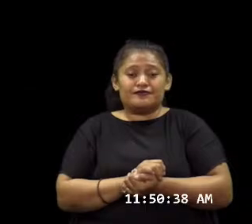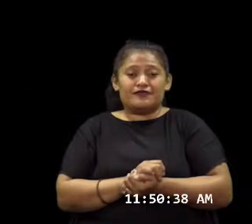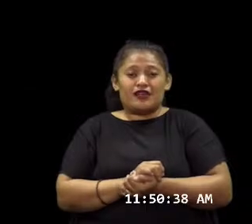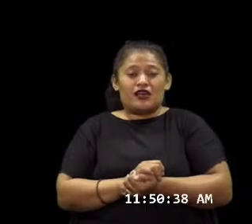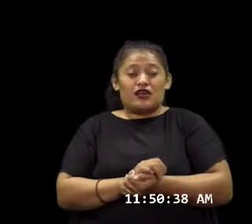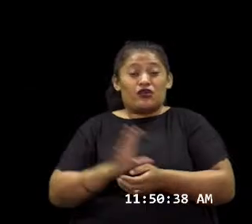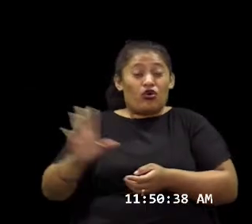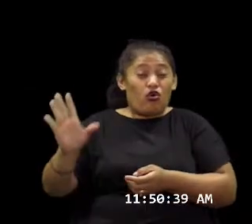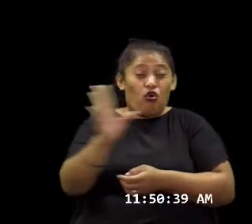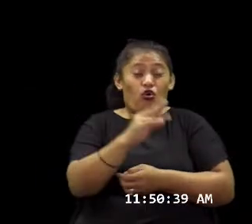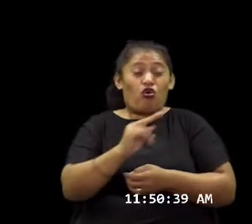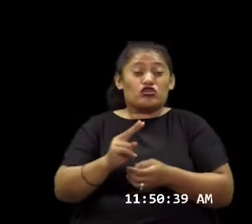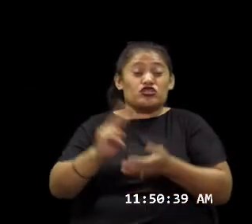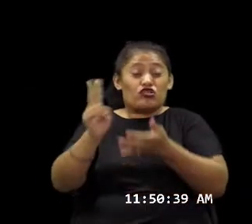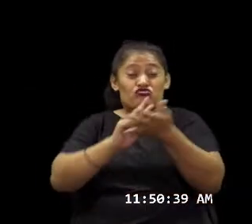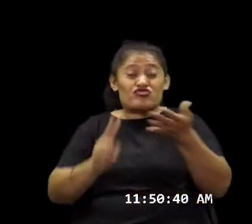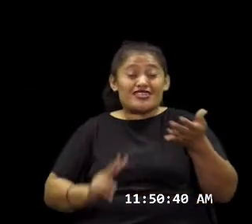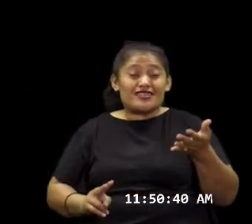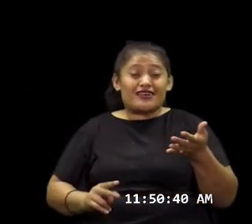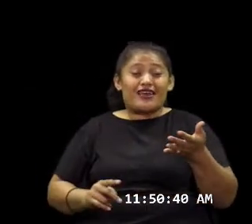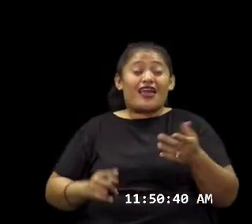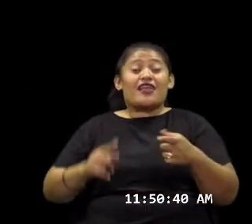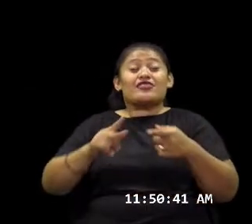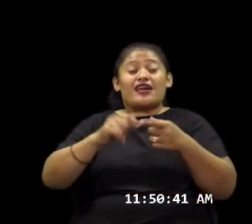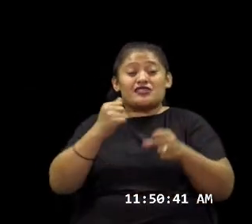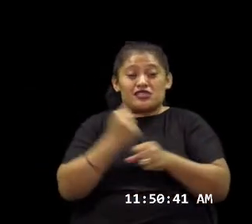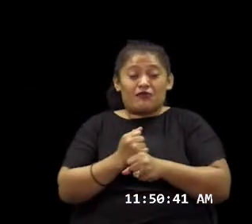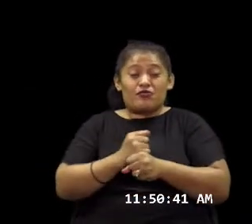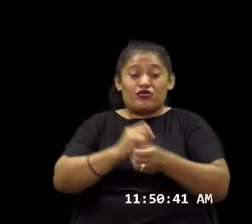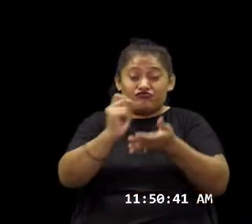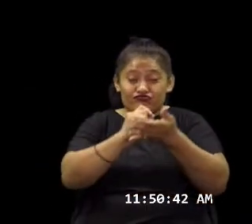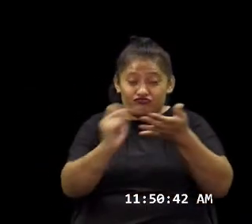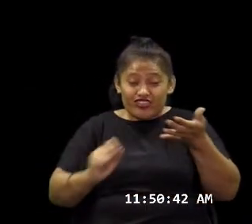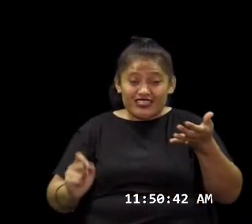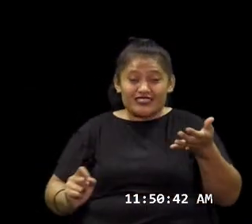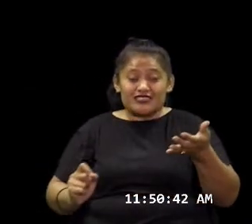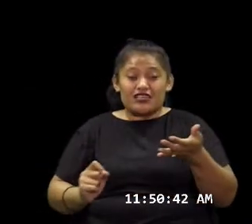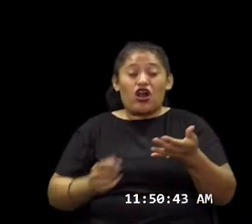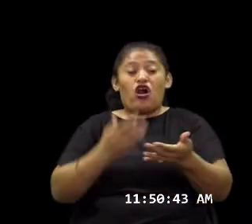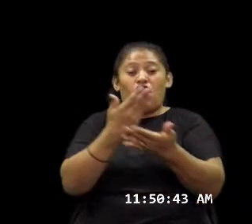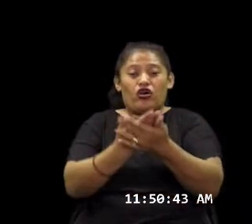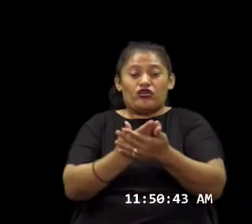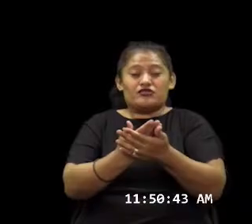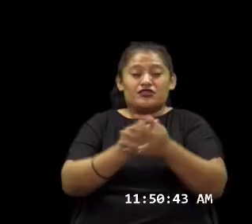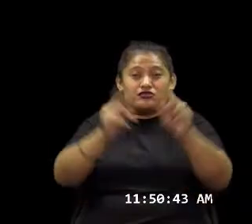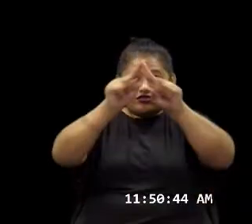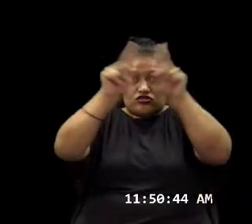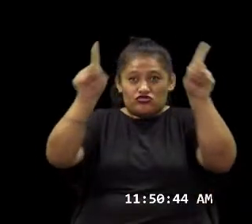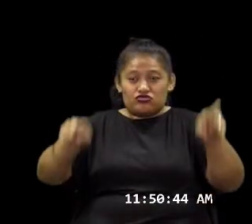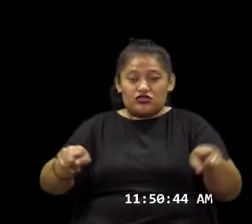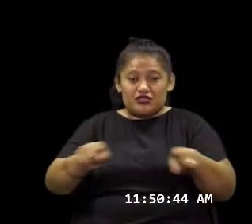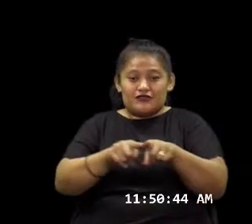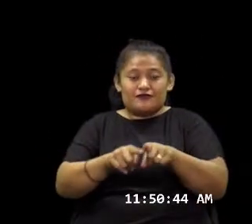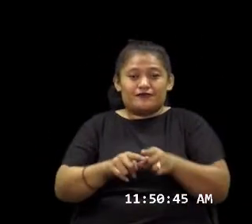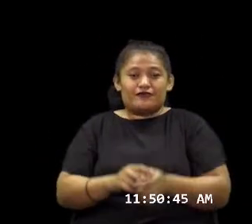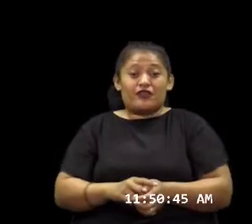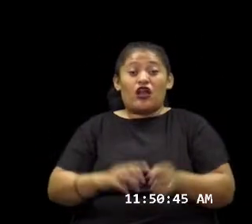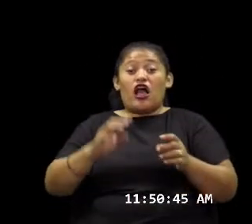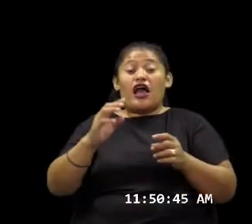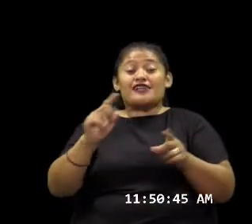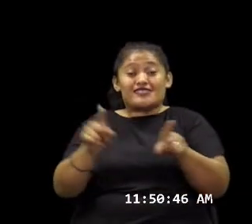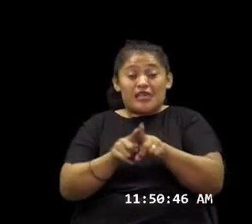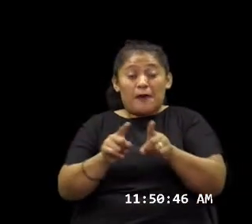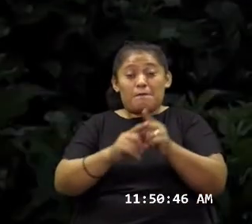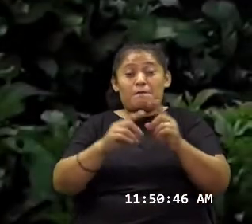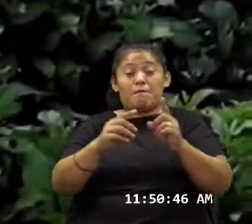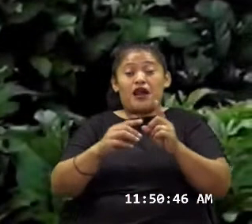So let's all read the example of a personal writing introduction on our screen with the same